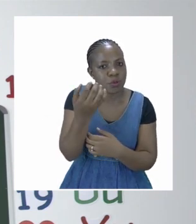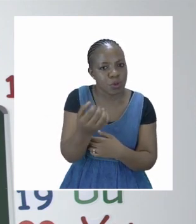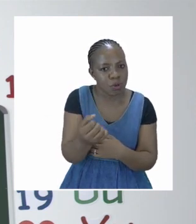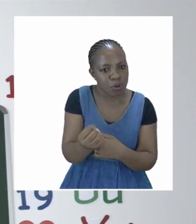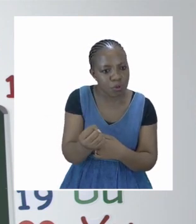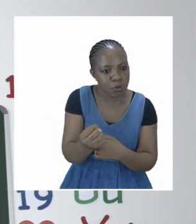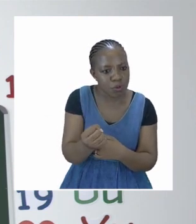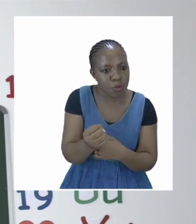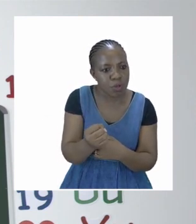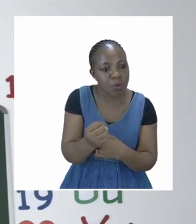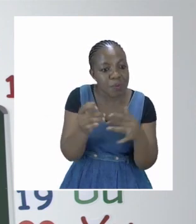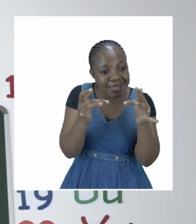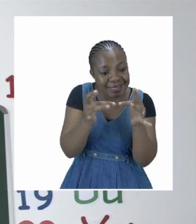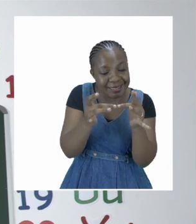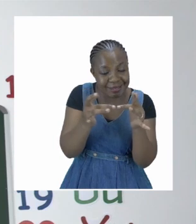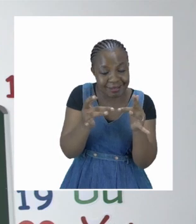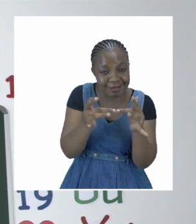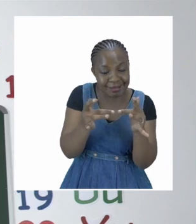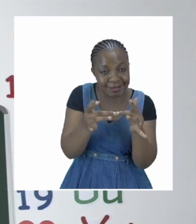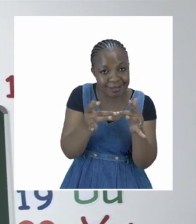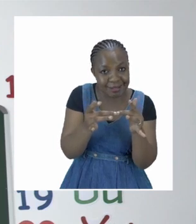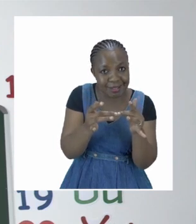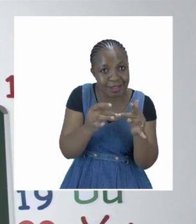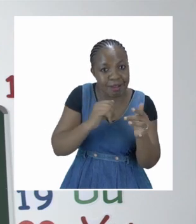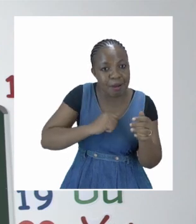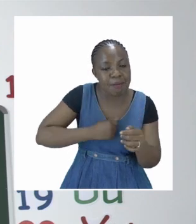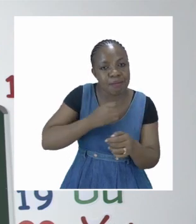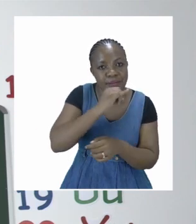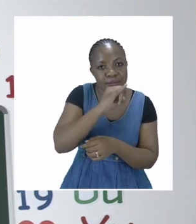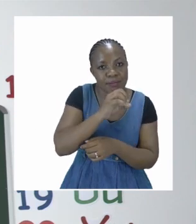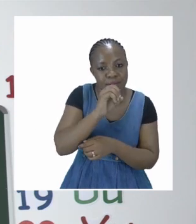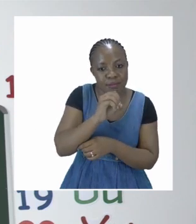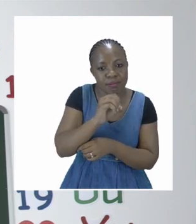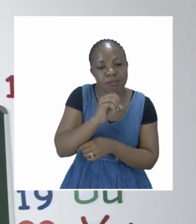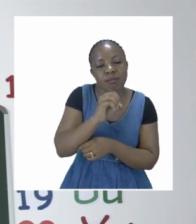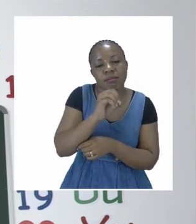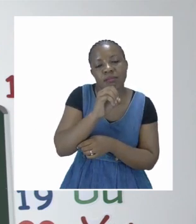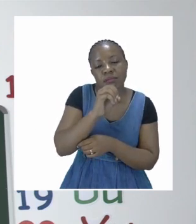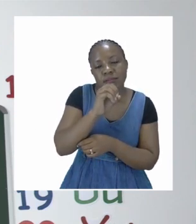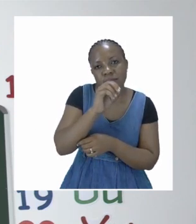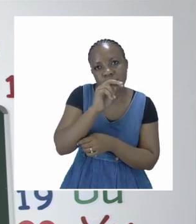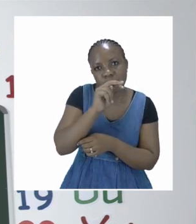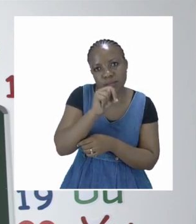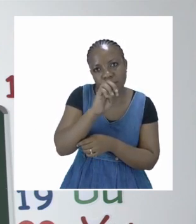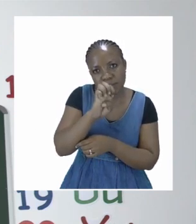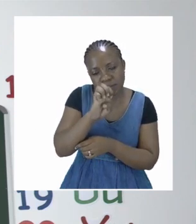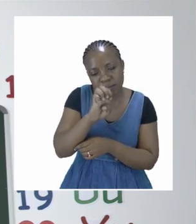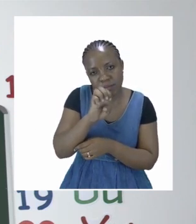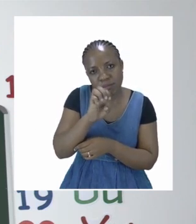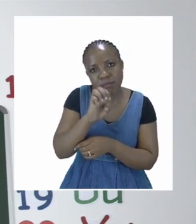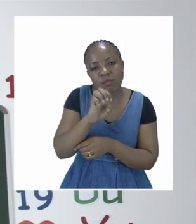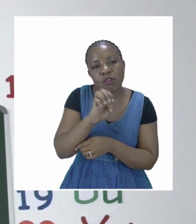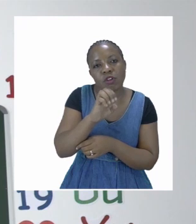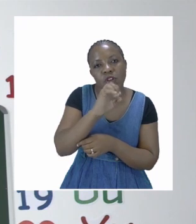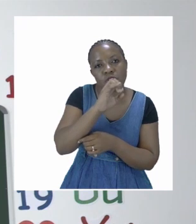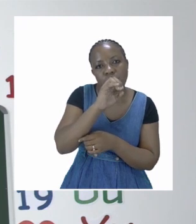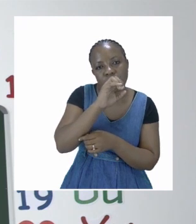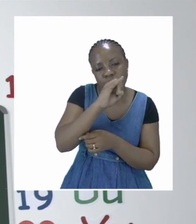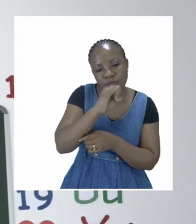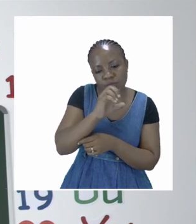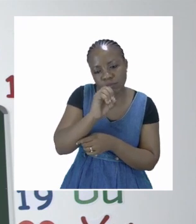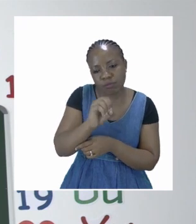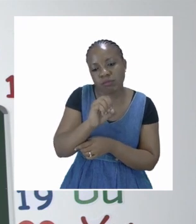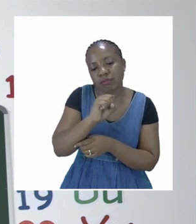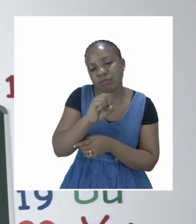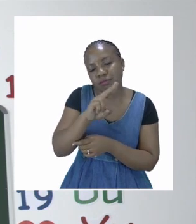our online platforms, MyZone and Zoshi Facebook pages, and in addition,